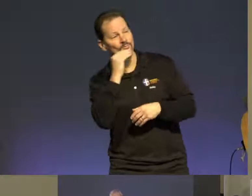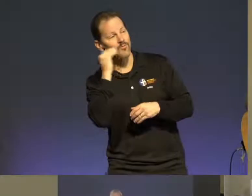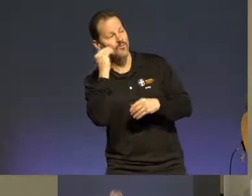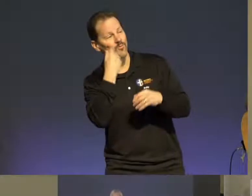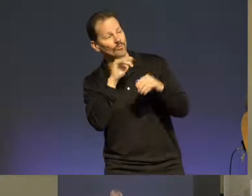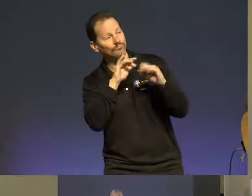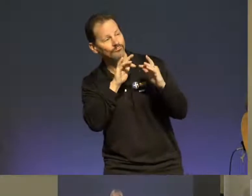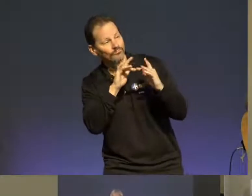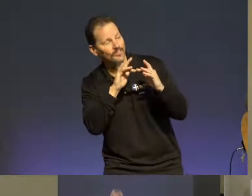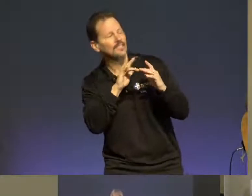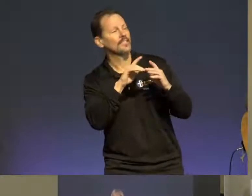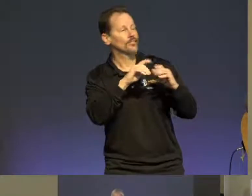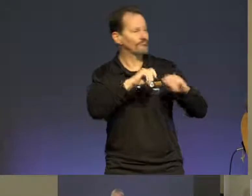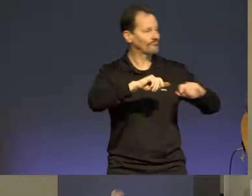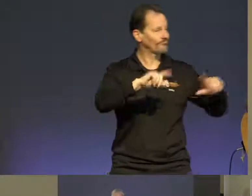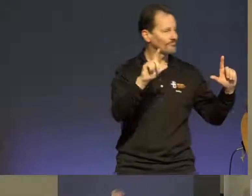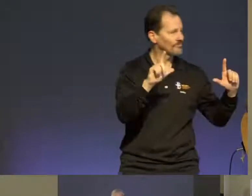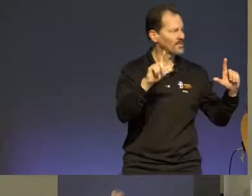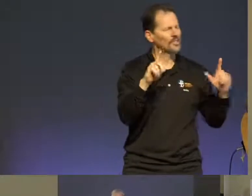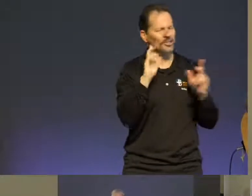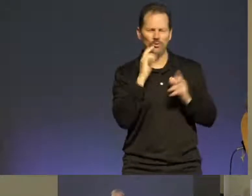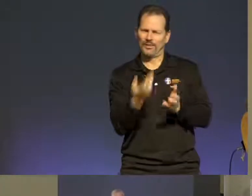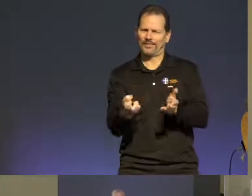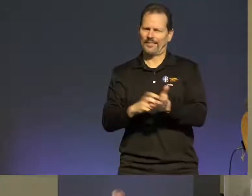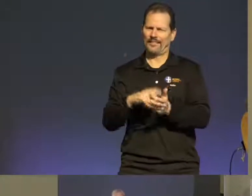Let's praise Jesus together this morning.